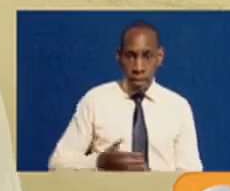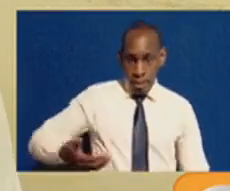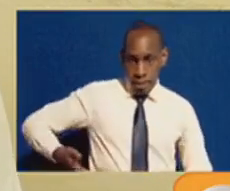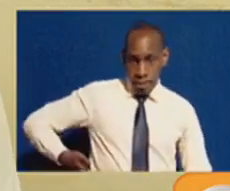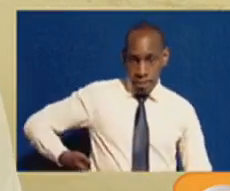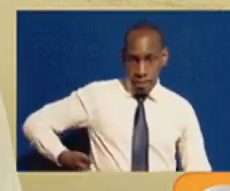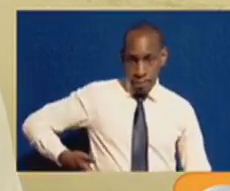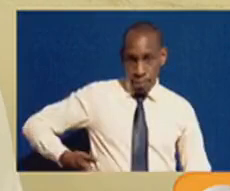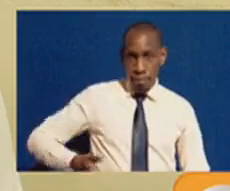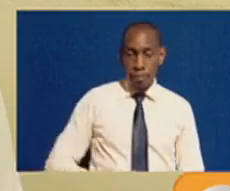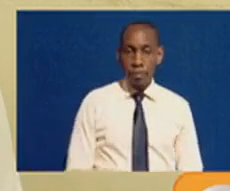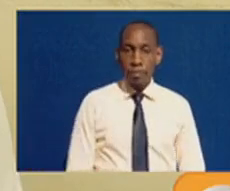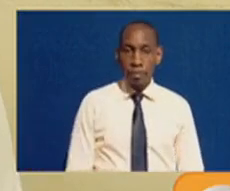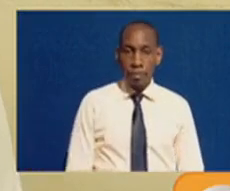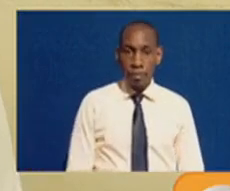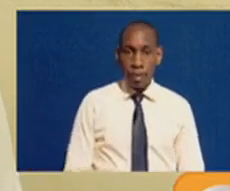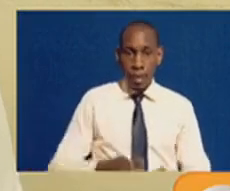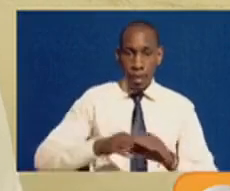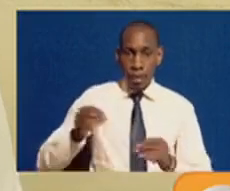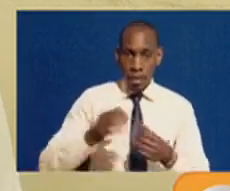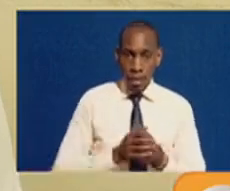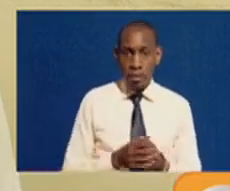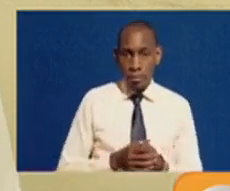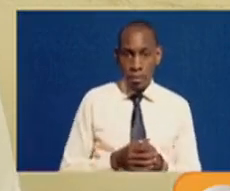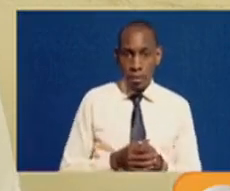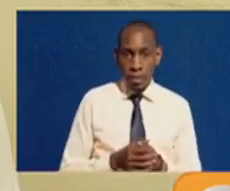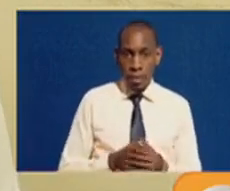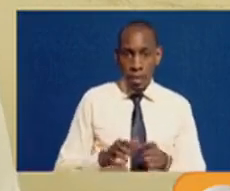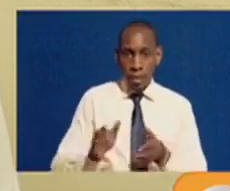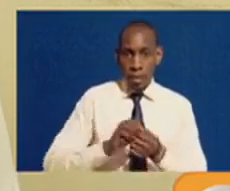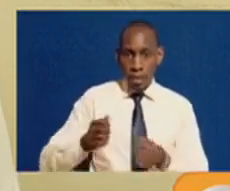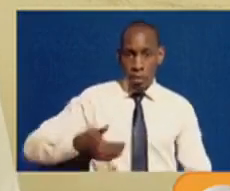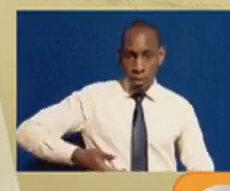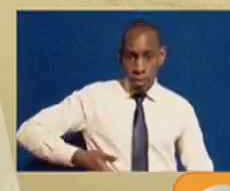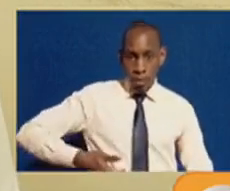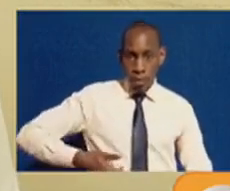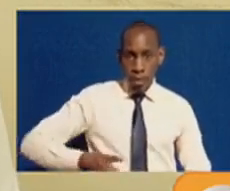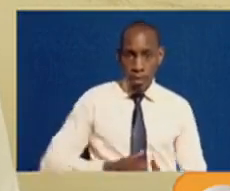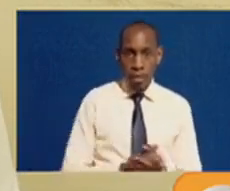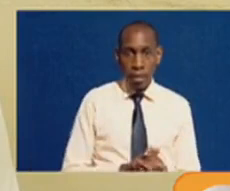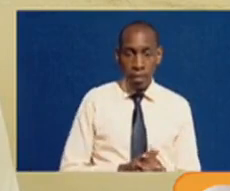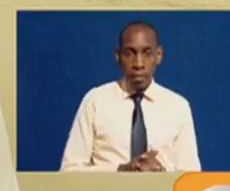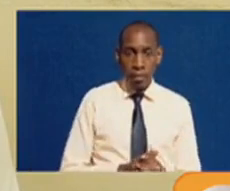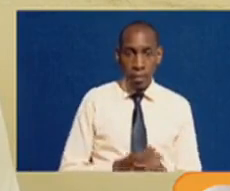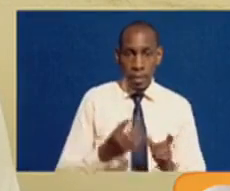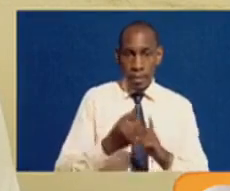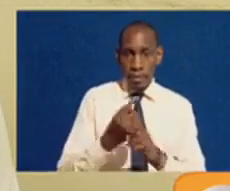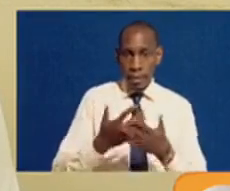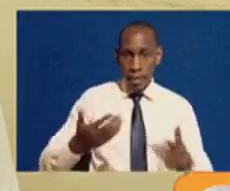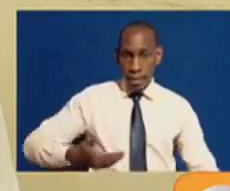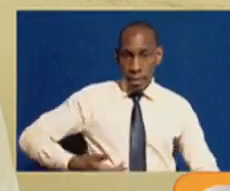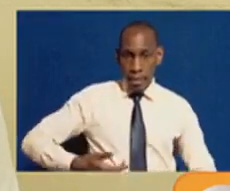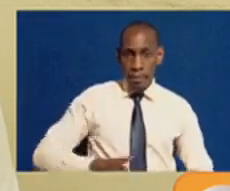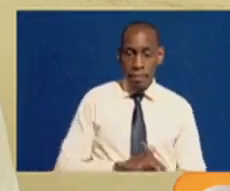region, through the abdomen, perforated the intestines, multiple perforations of the intestines, over